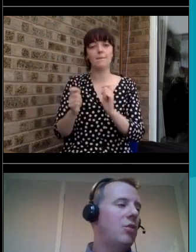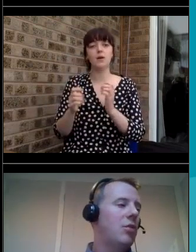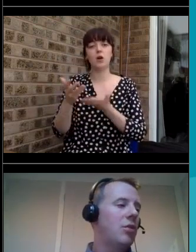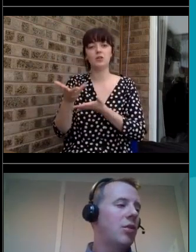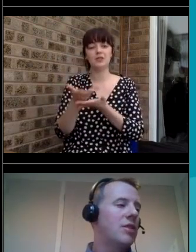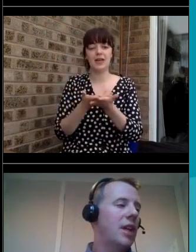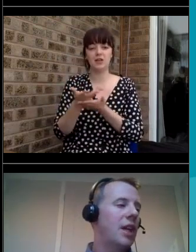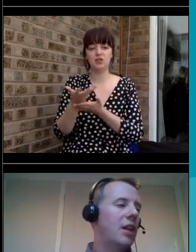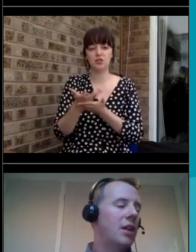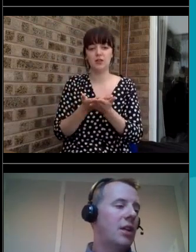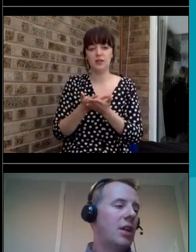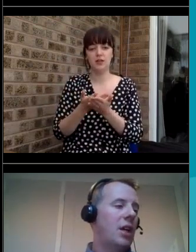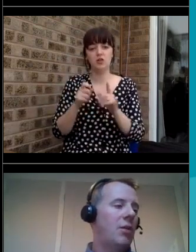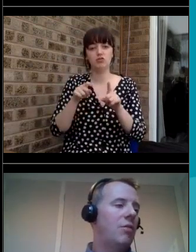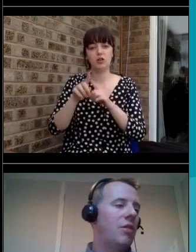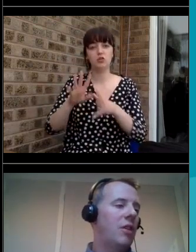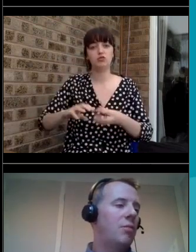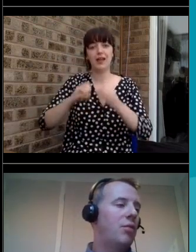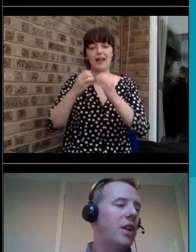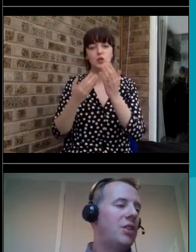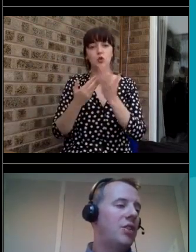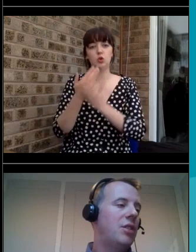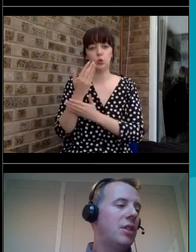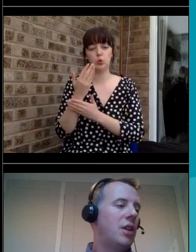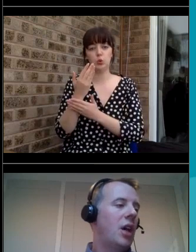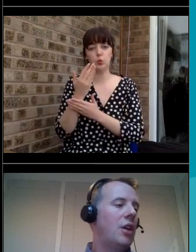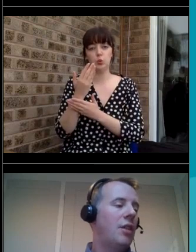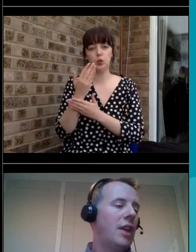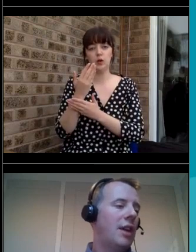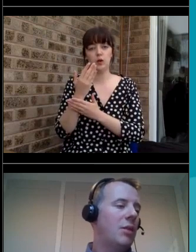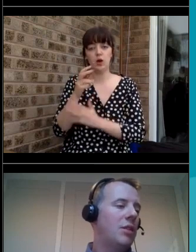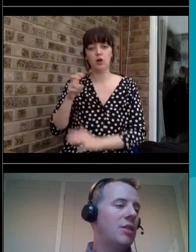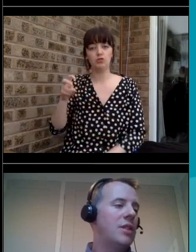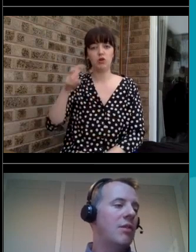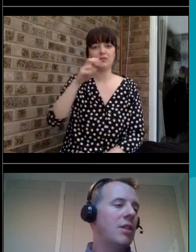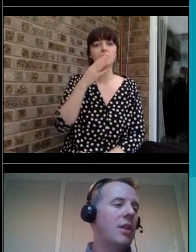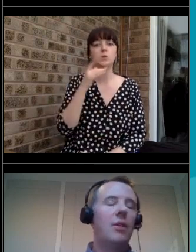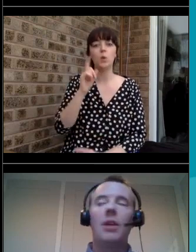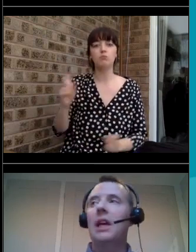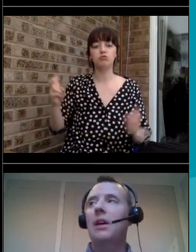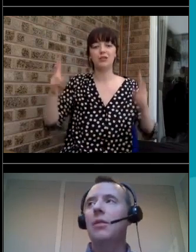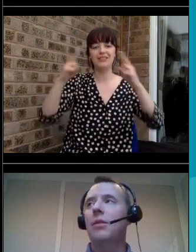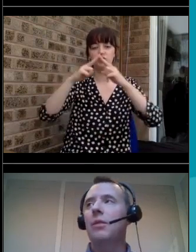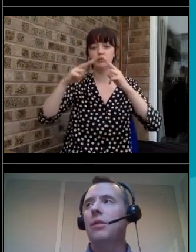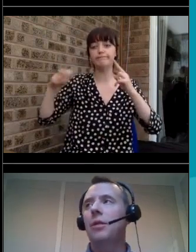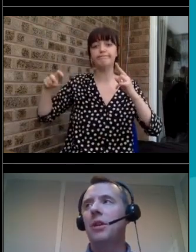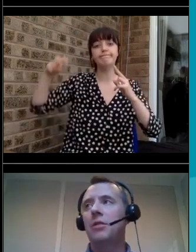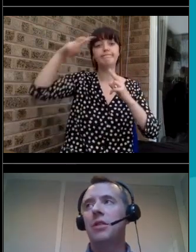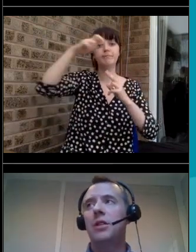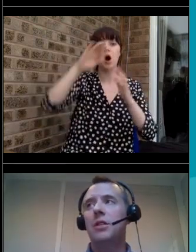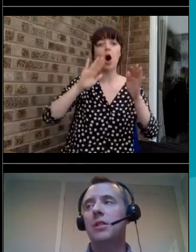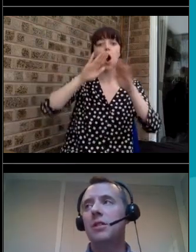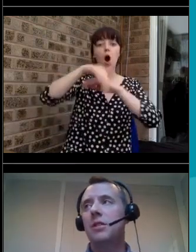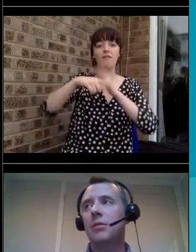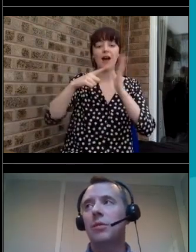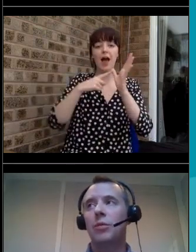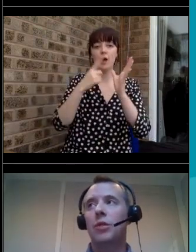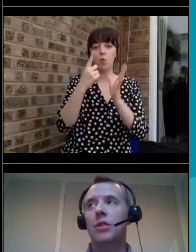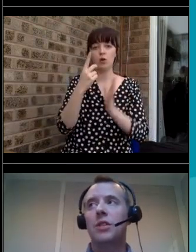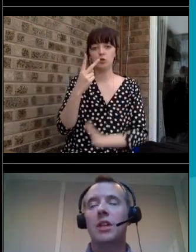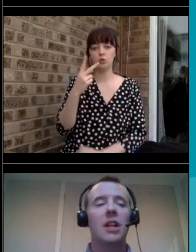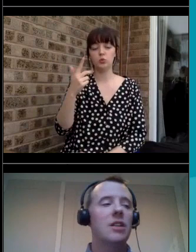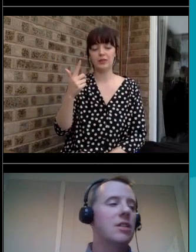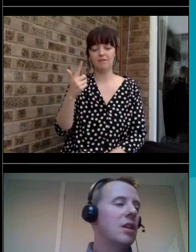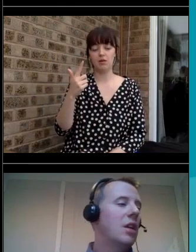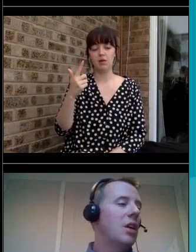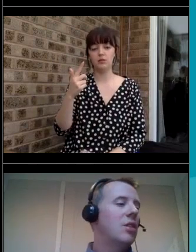create a new crossing via a bridge over the A127. That will allow non-motorised users,